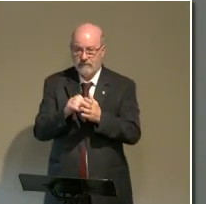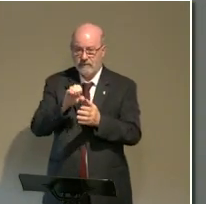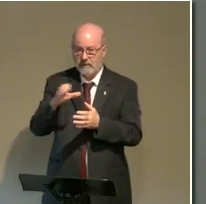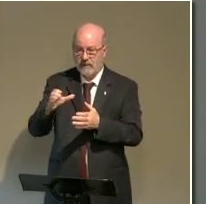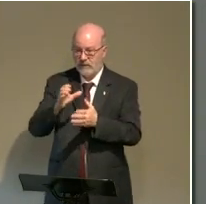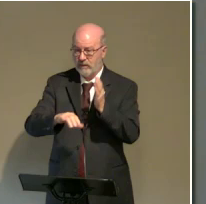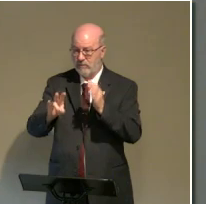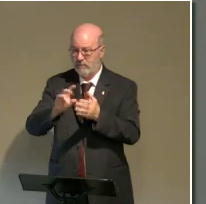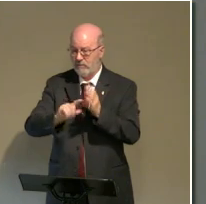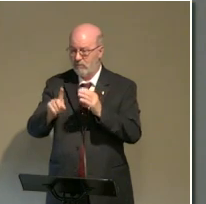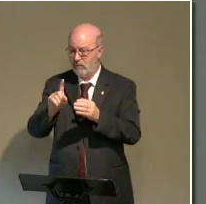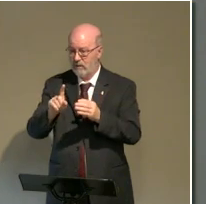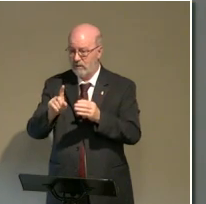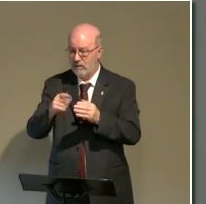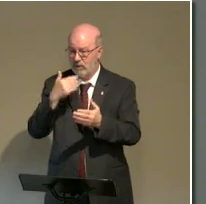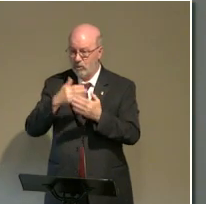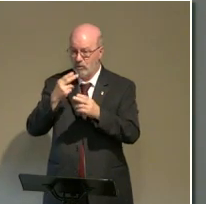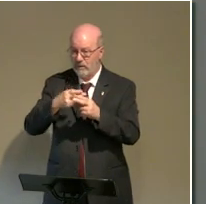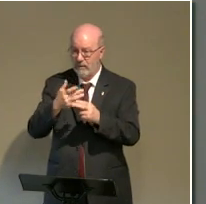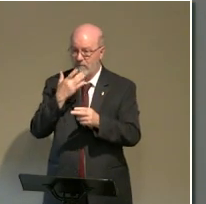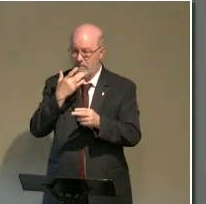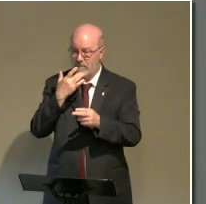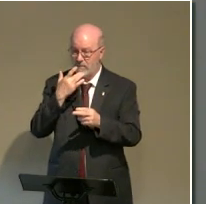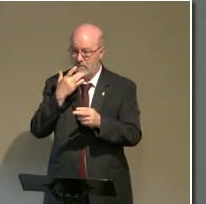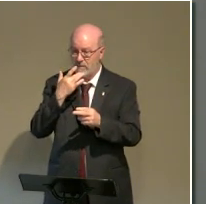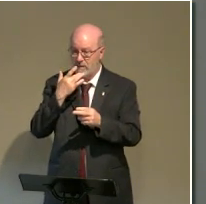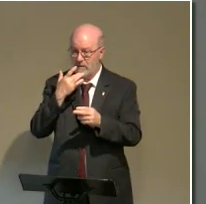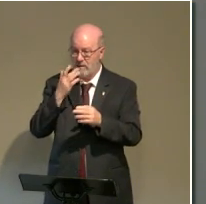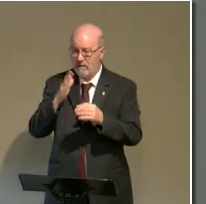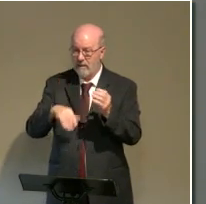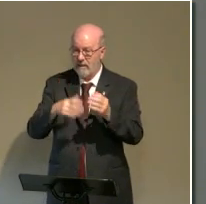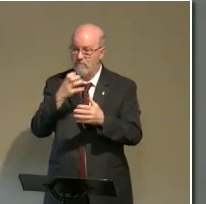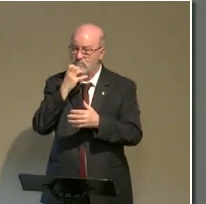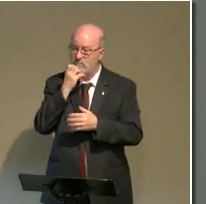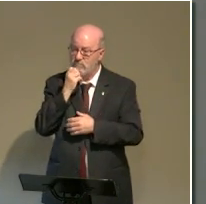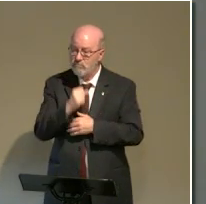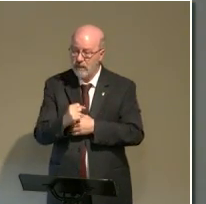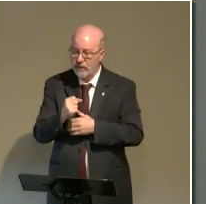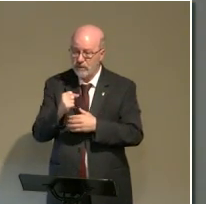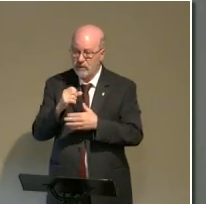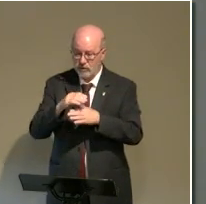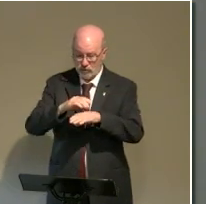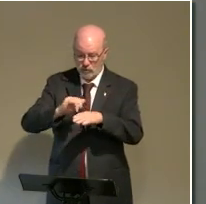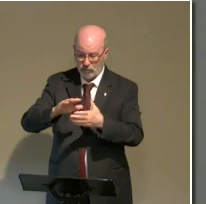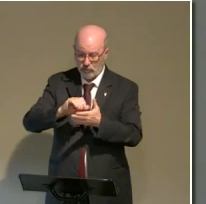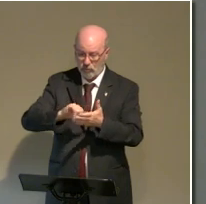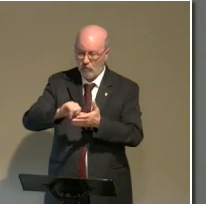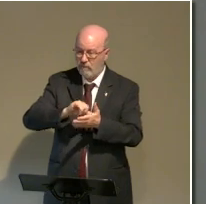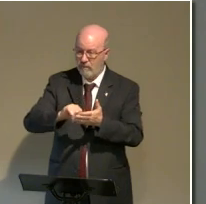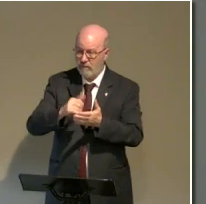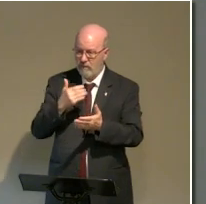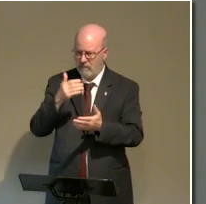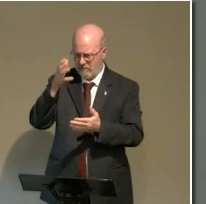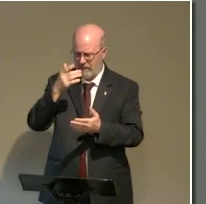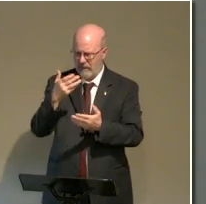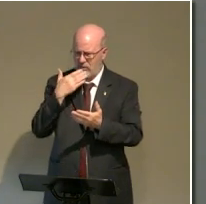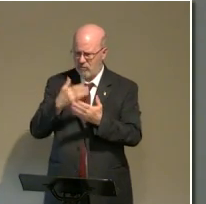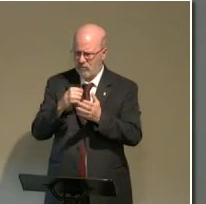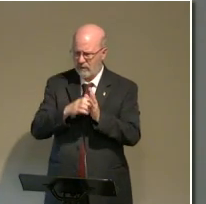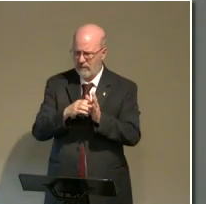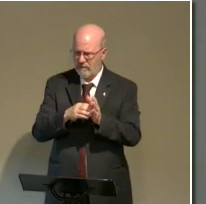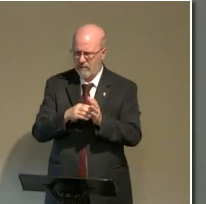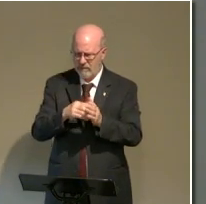Ecclesiastes chapter 7, verse 1. A good name is better than precious ointment. My dad's a good example of this. My